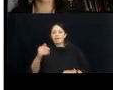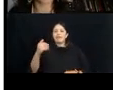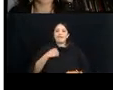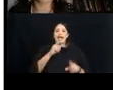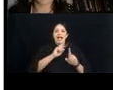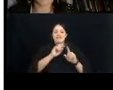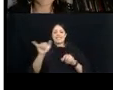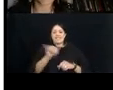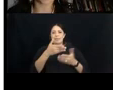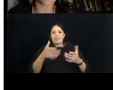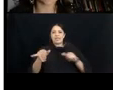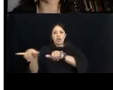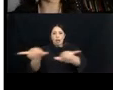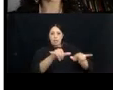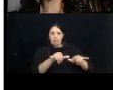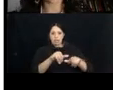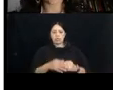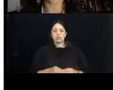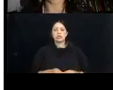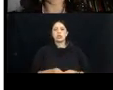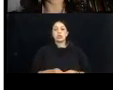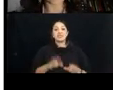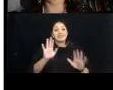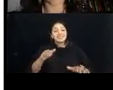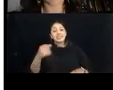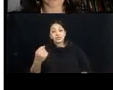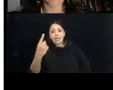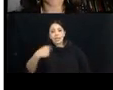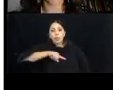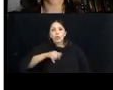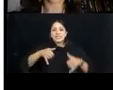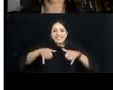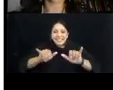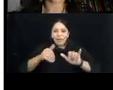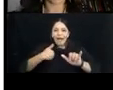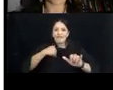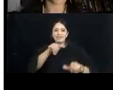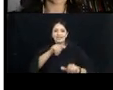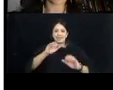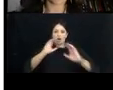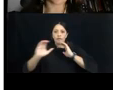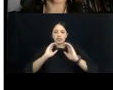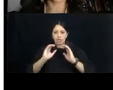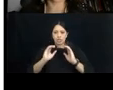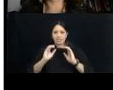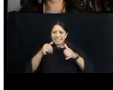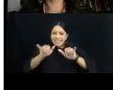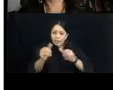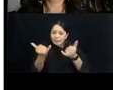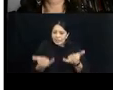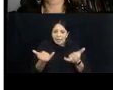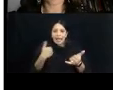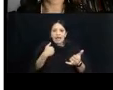wouldn't bring about the change that's needed, as we are still having the same conversations of the civil rights movement, but it would